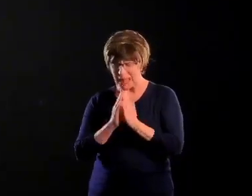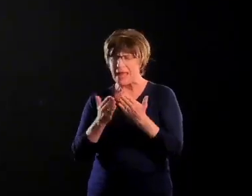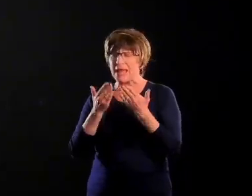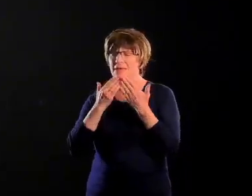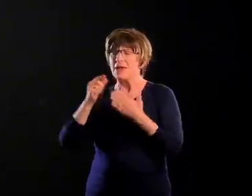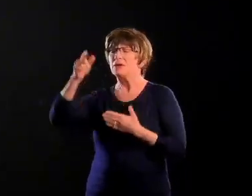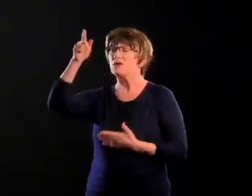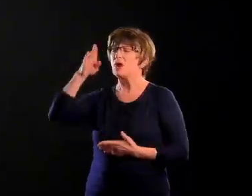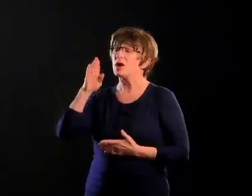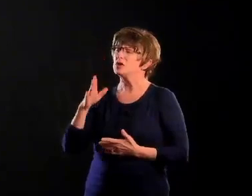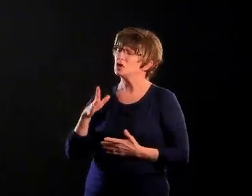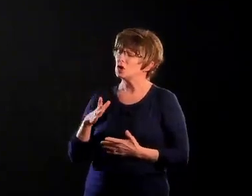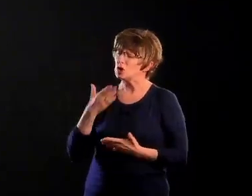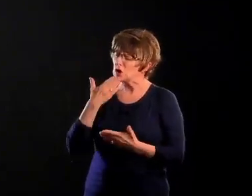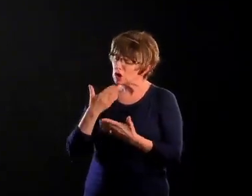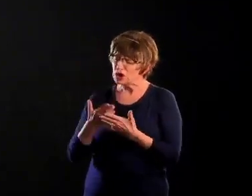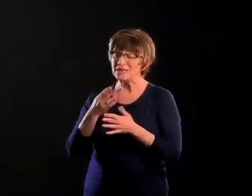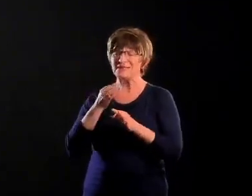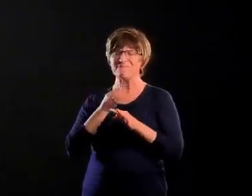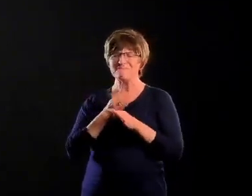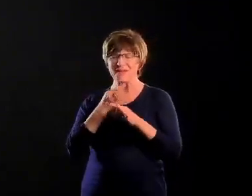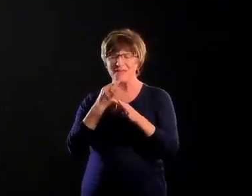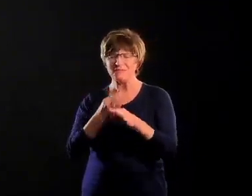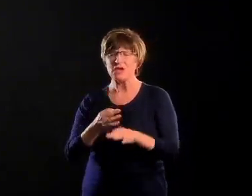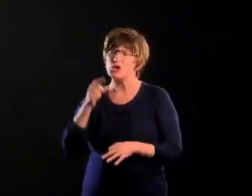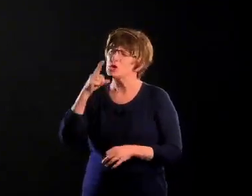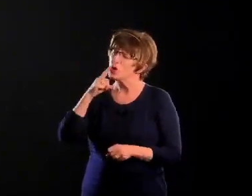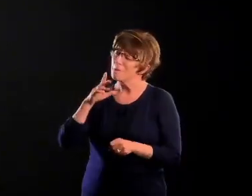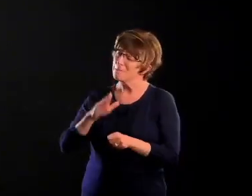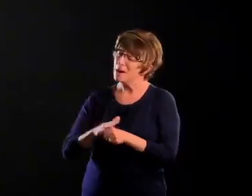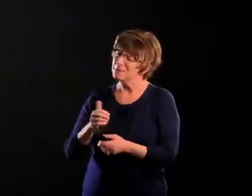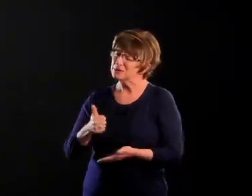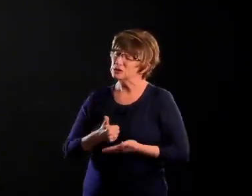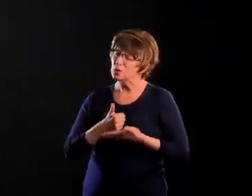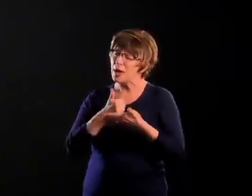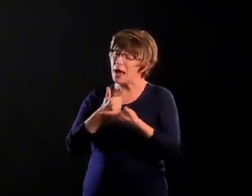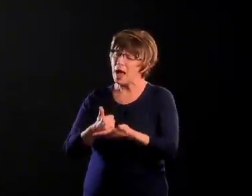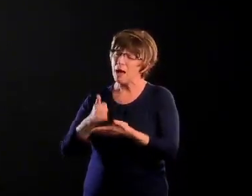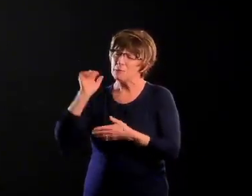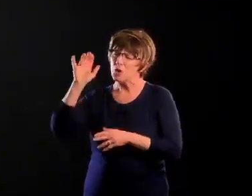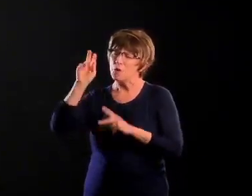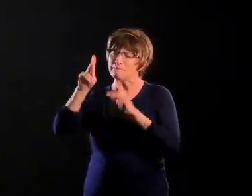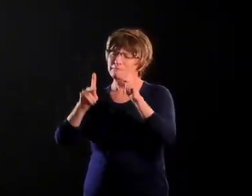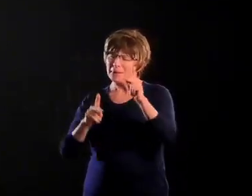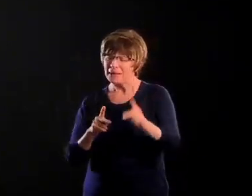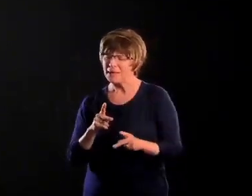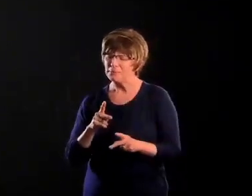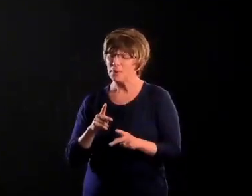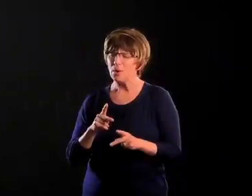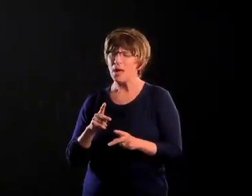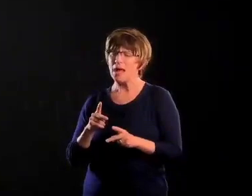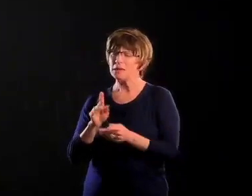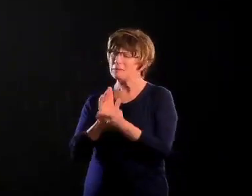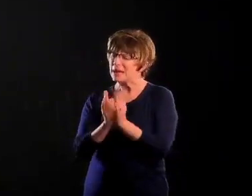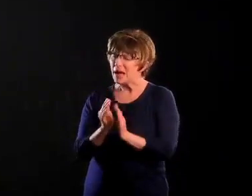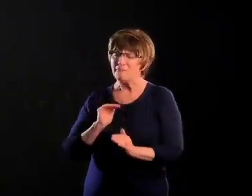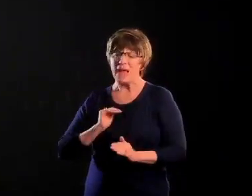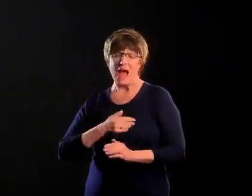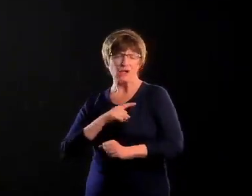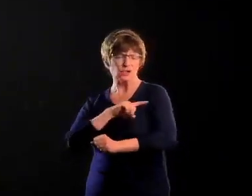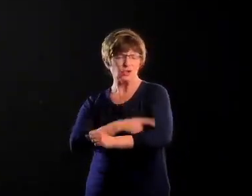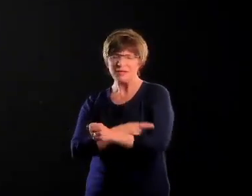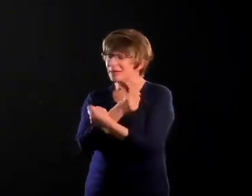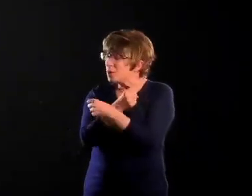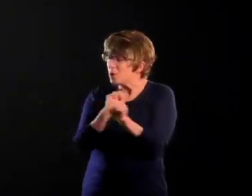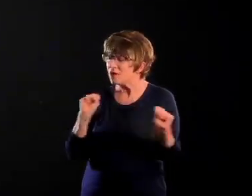your faithfulness, God, that you promised to help your people, God, that you promised to be our strength and our refuge and